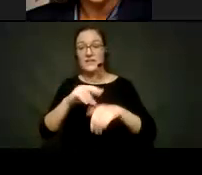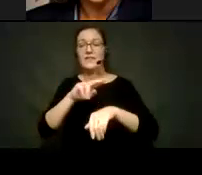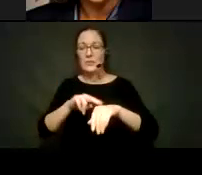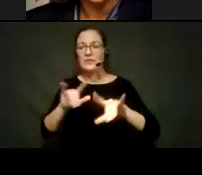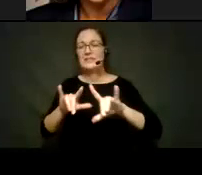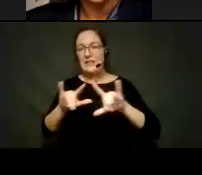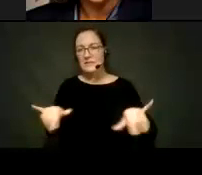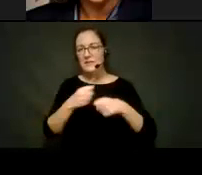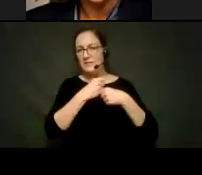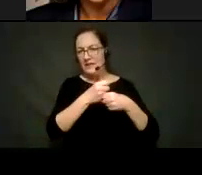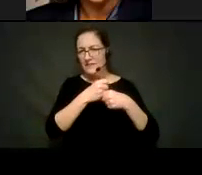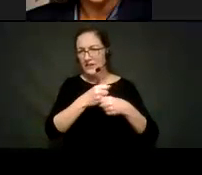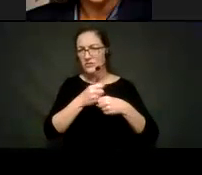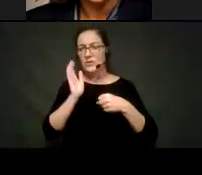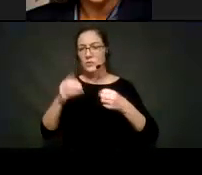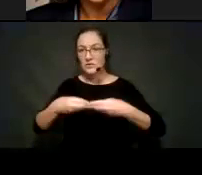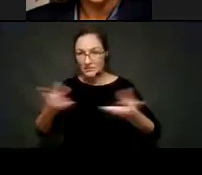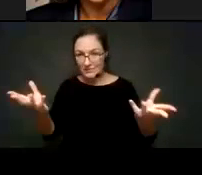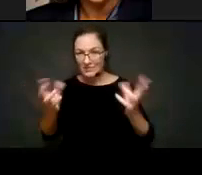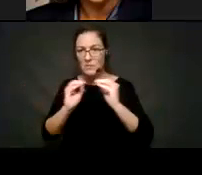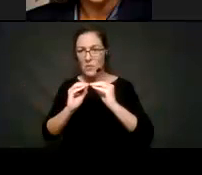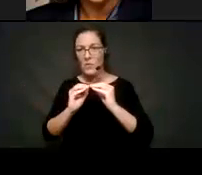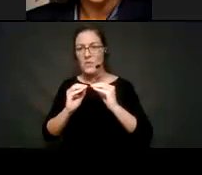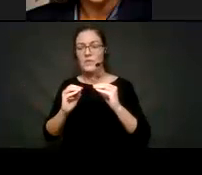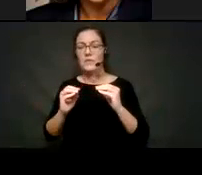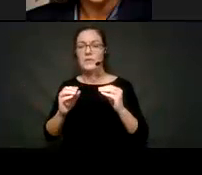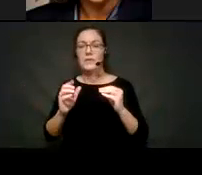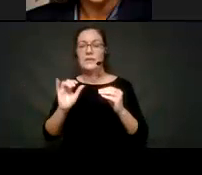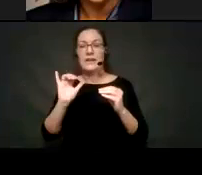the number of doses available to us to also increase.